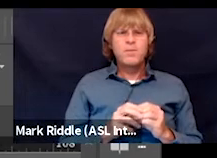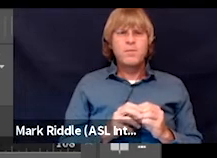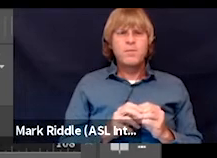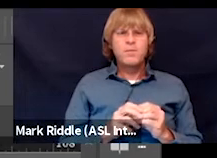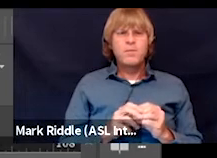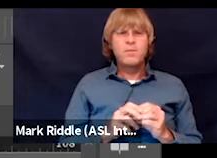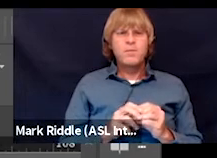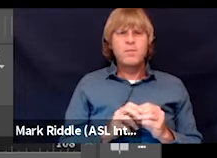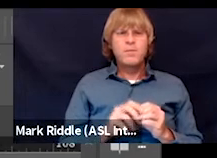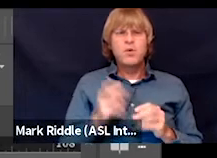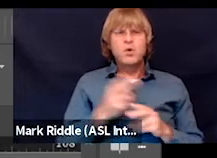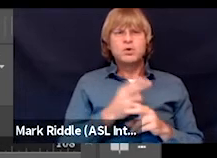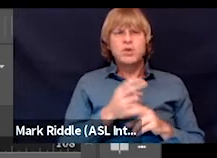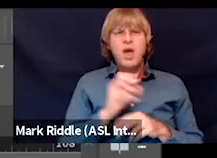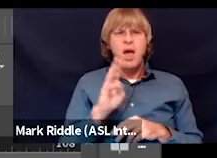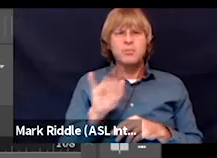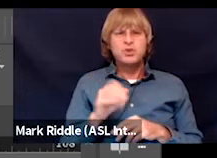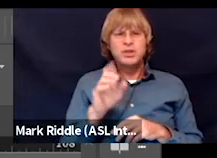under Object,